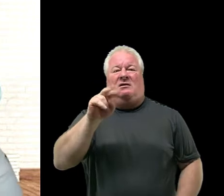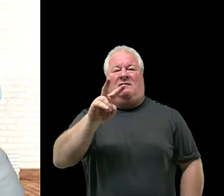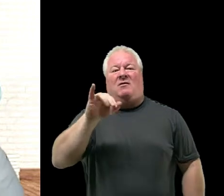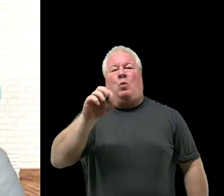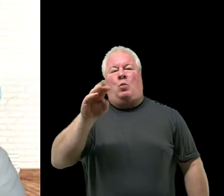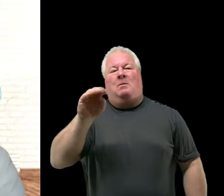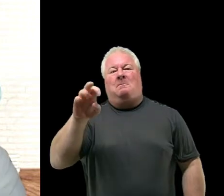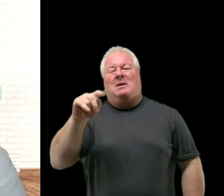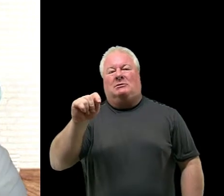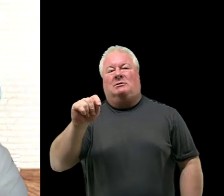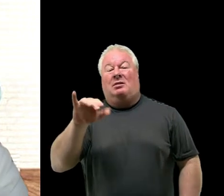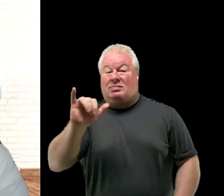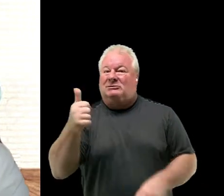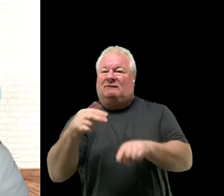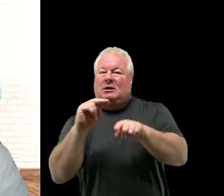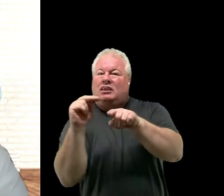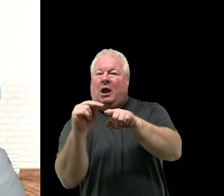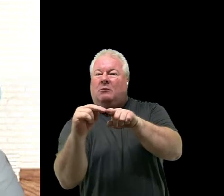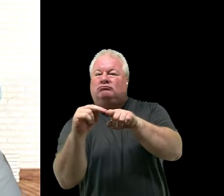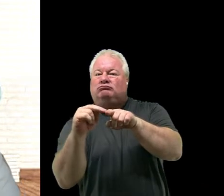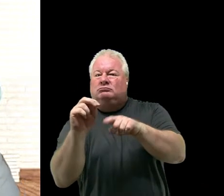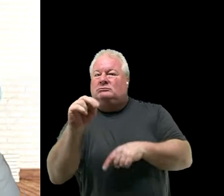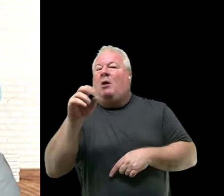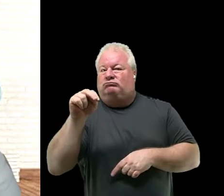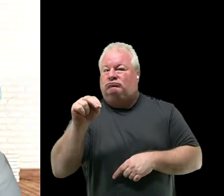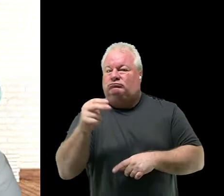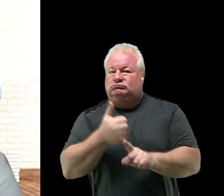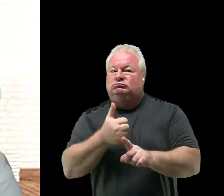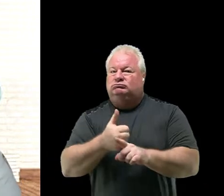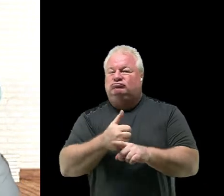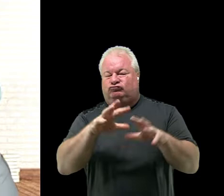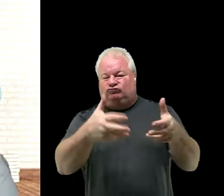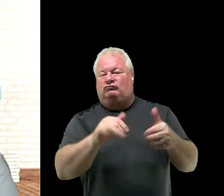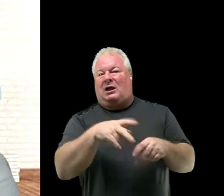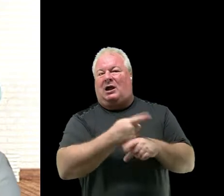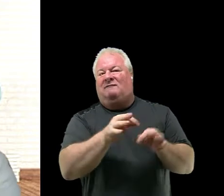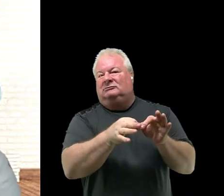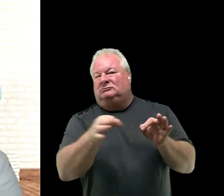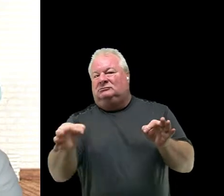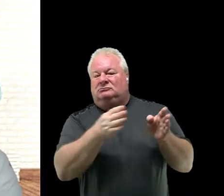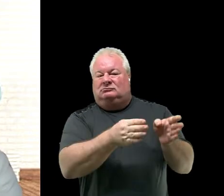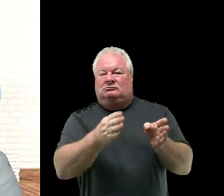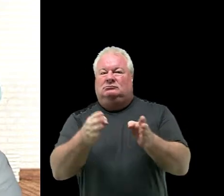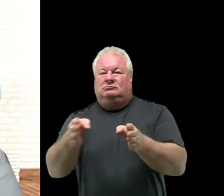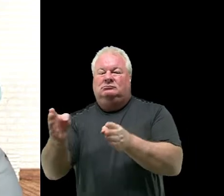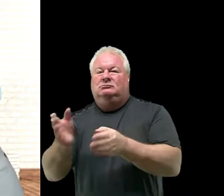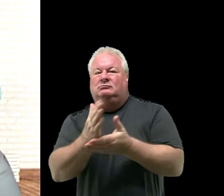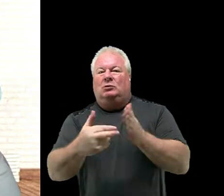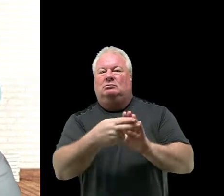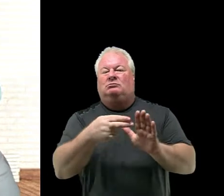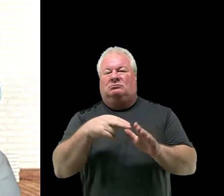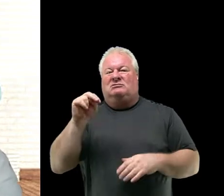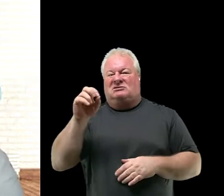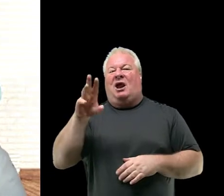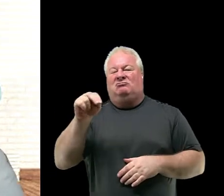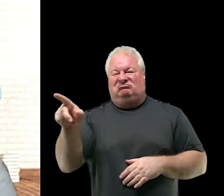is a part of speech. Noun is the part of speech. Environment, parts of speech,